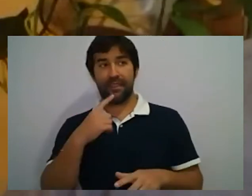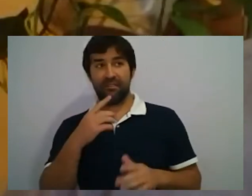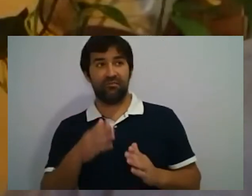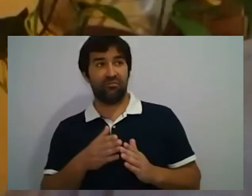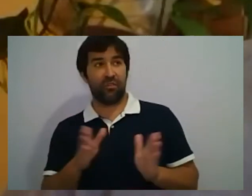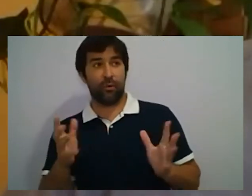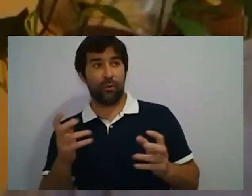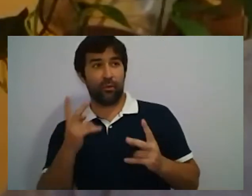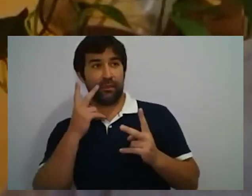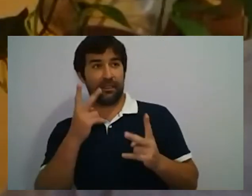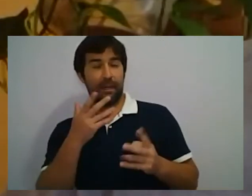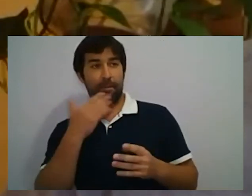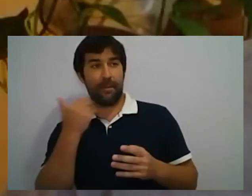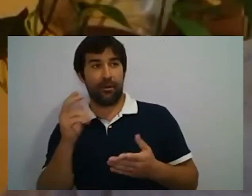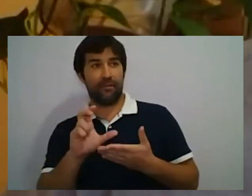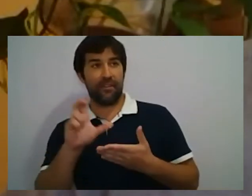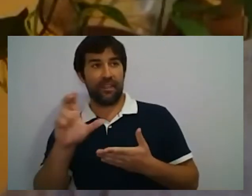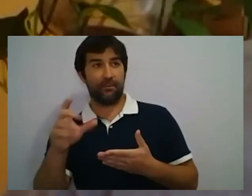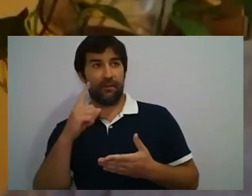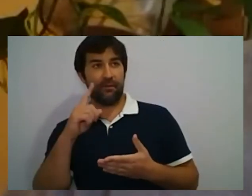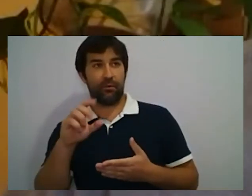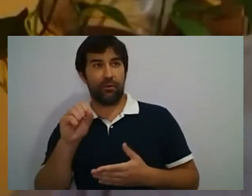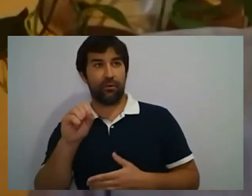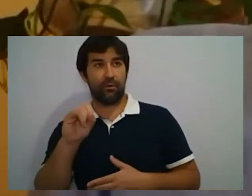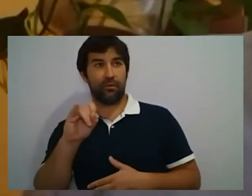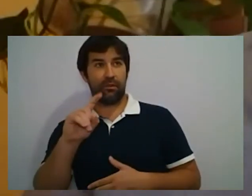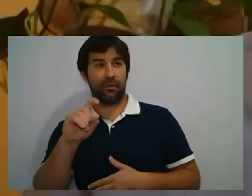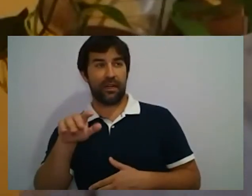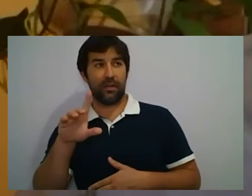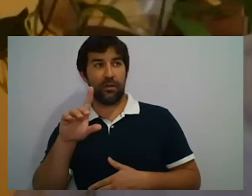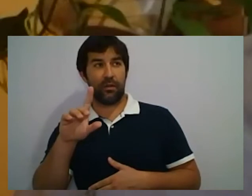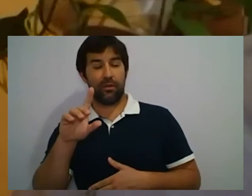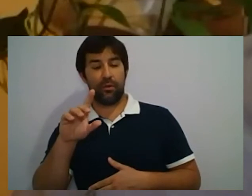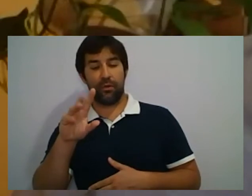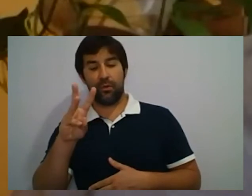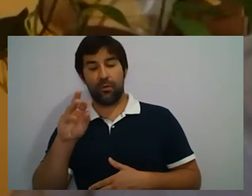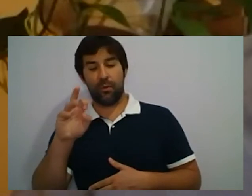decisions, and if there's any public input in that process.